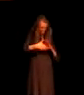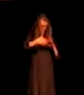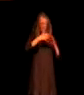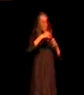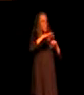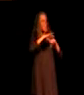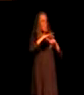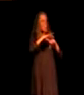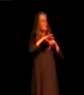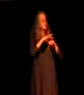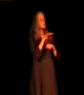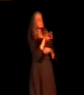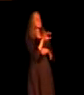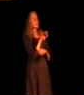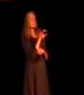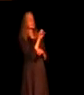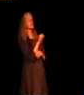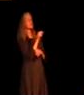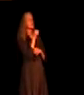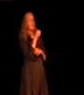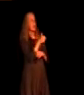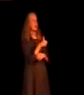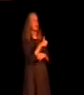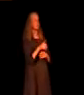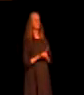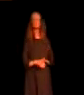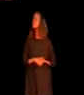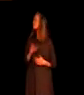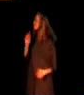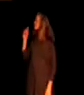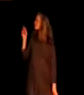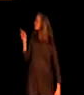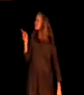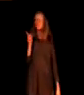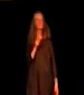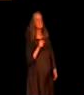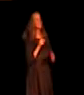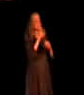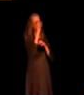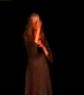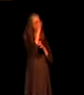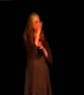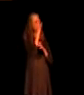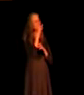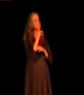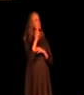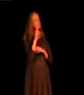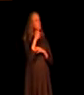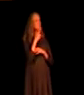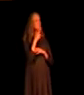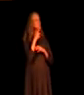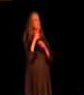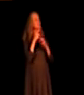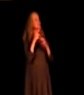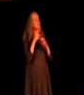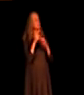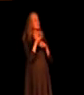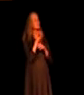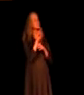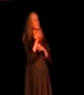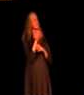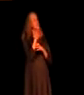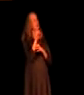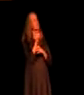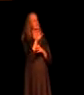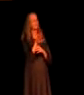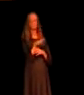early 1980s. So he had this vegetation index that he had developed, and I had my ecosystem